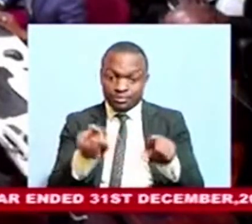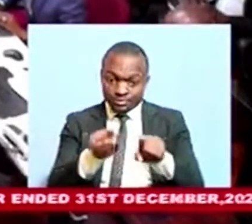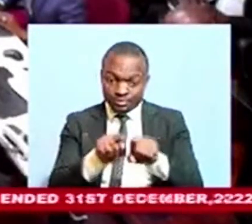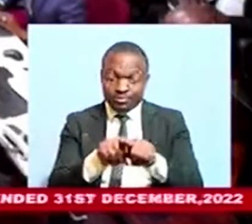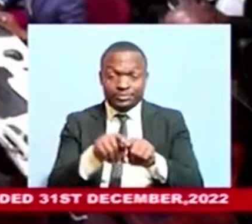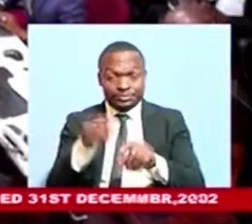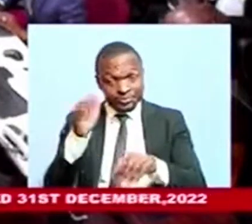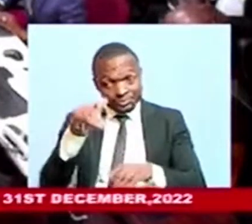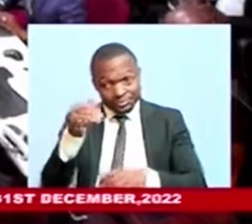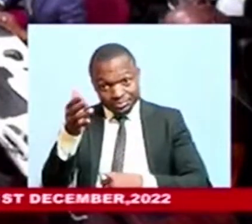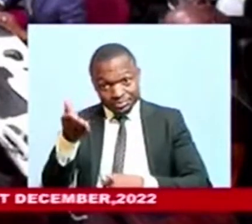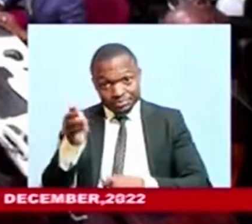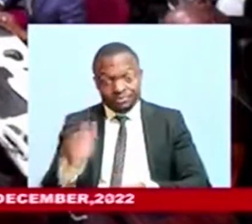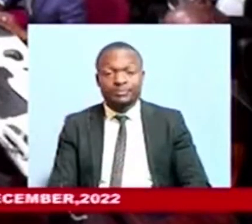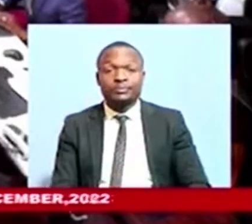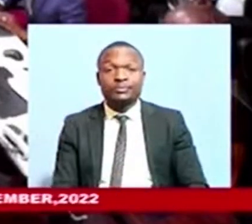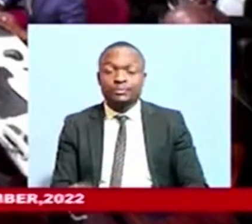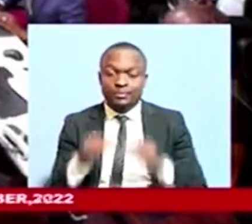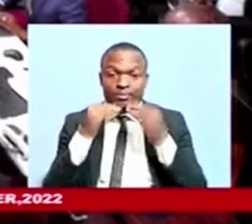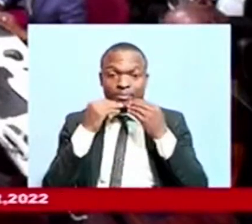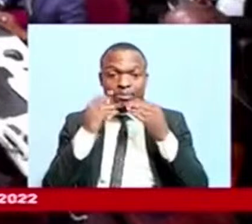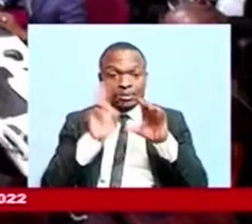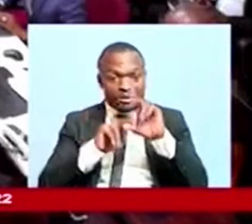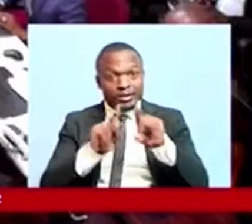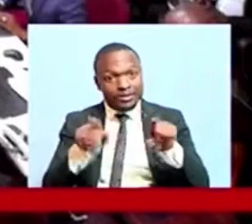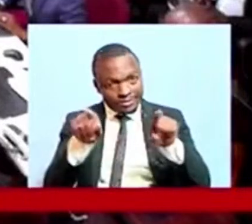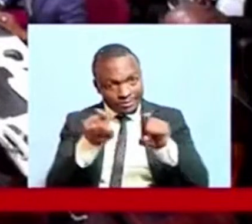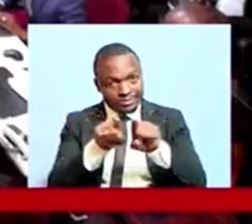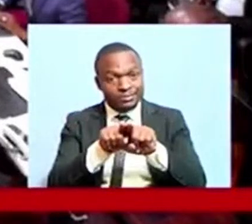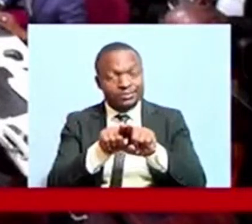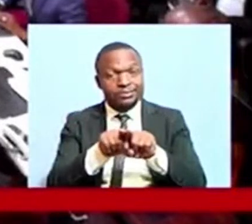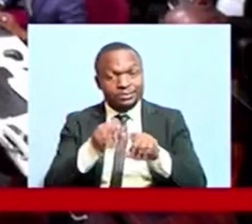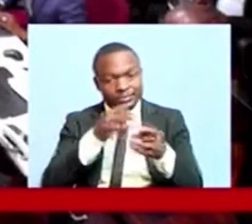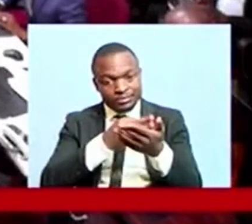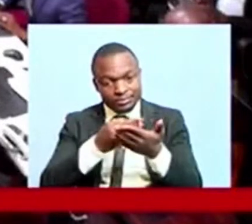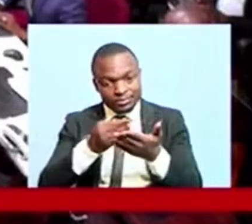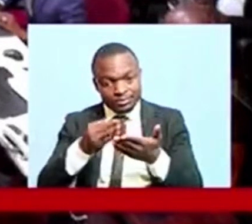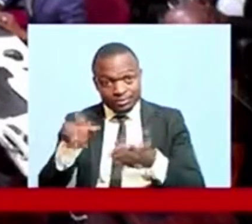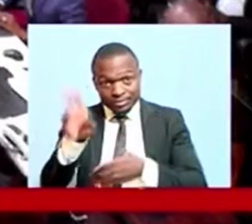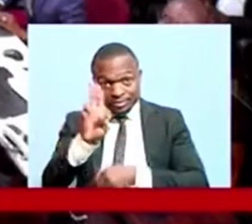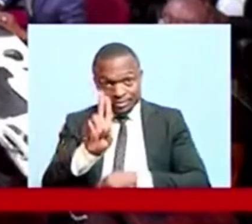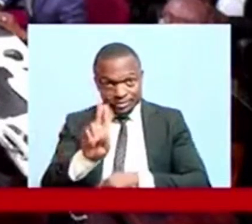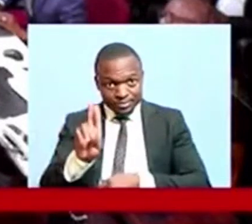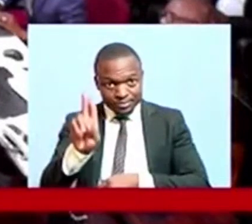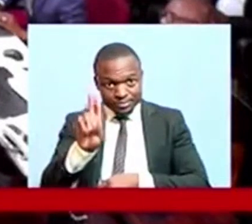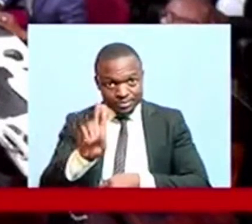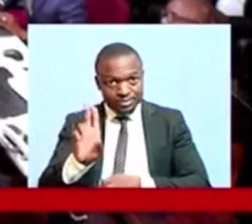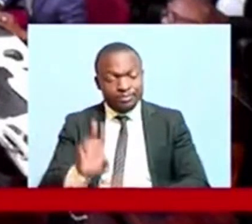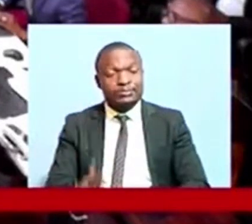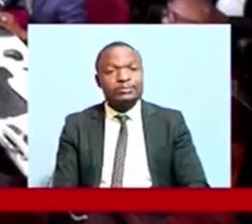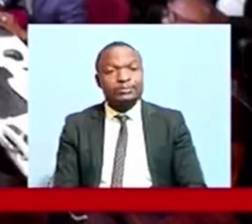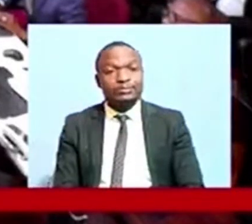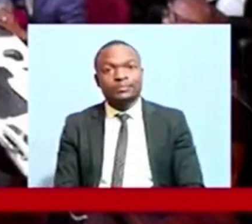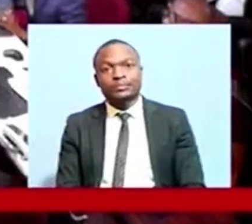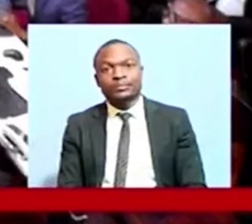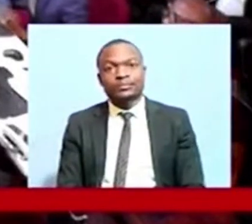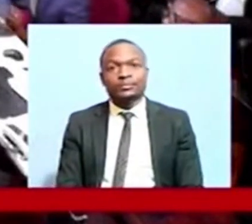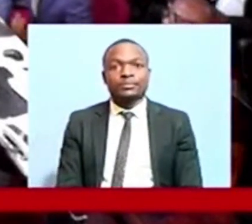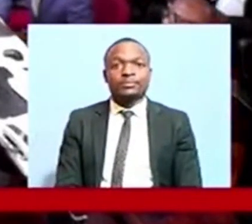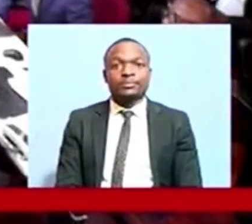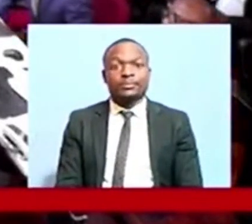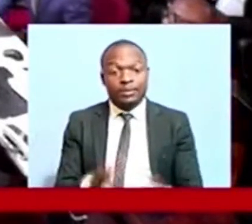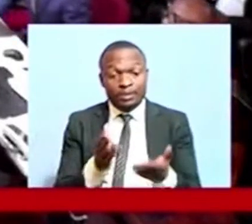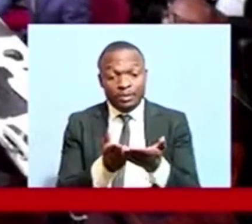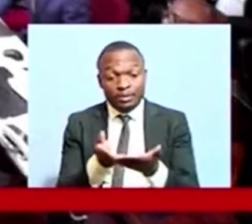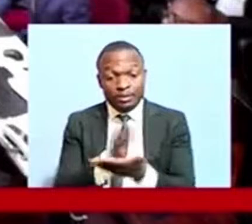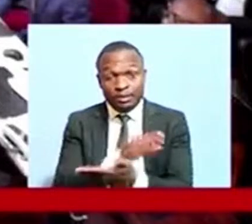yes. Yeah. Thank you, Chair. The same failure to spend on page